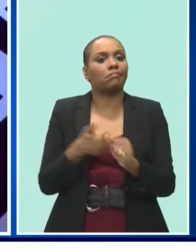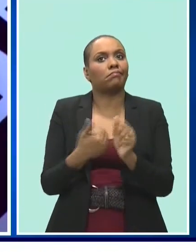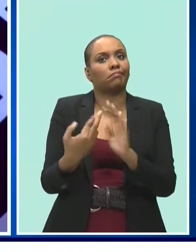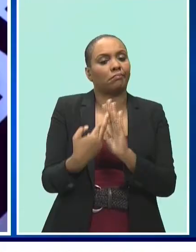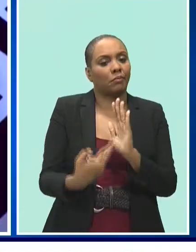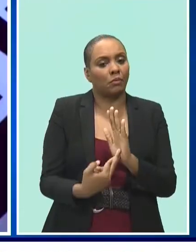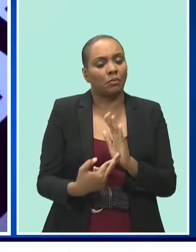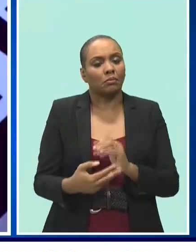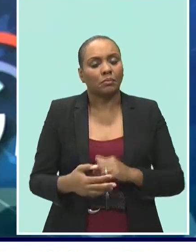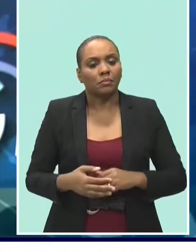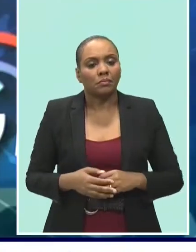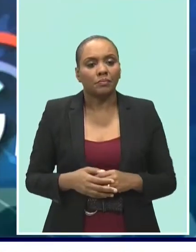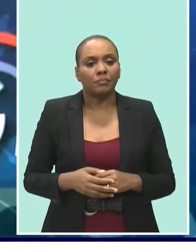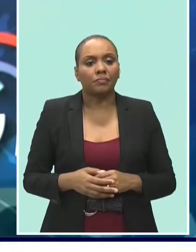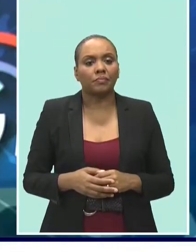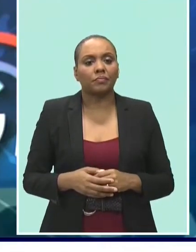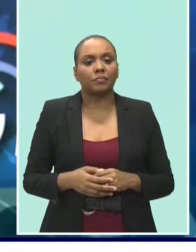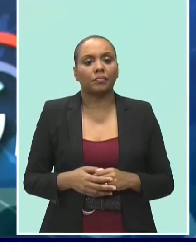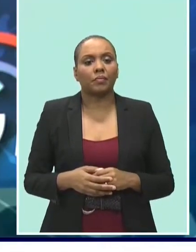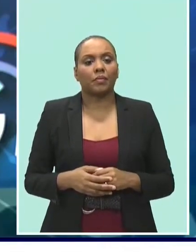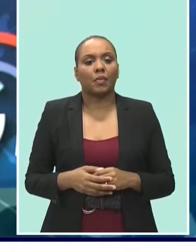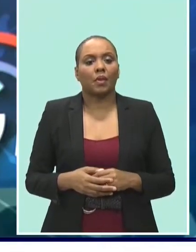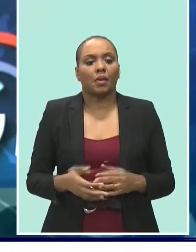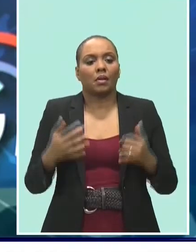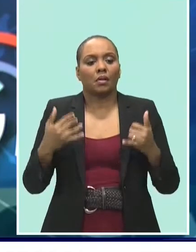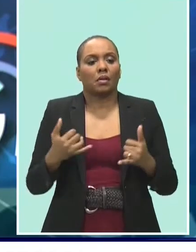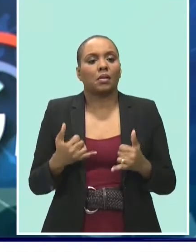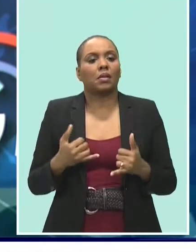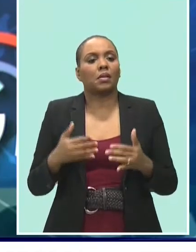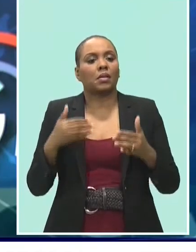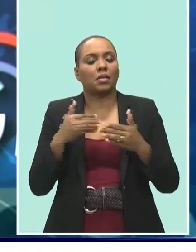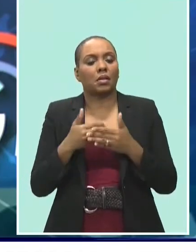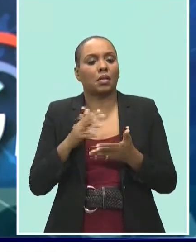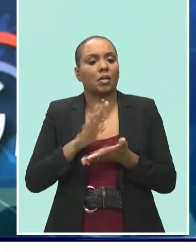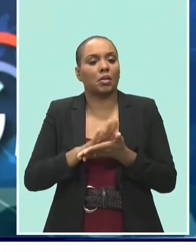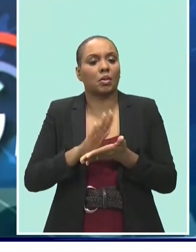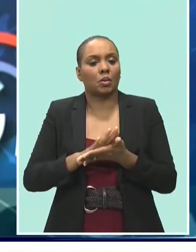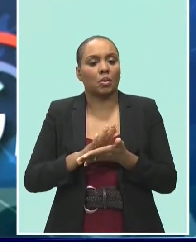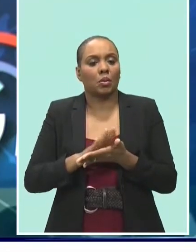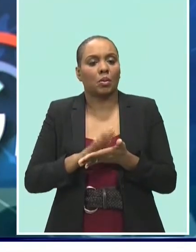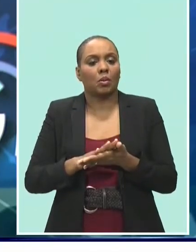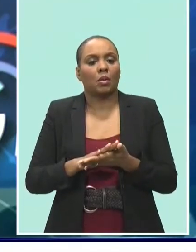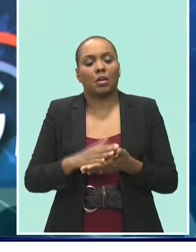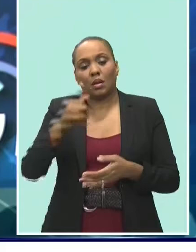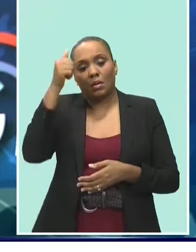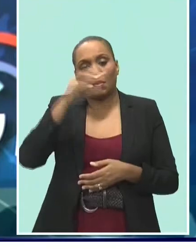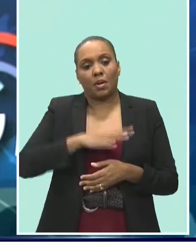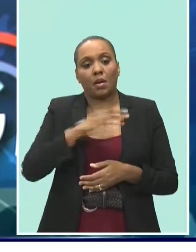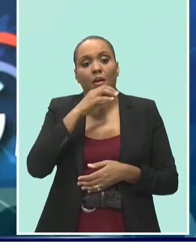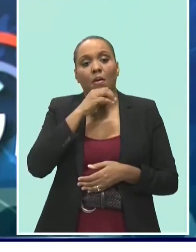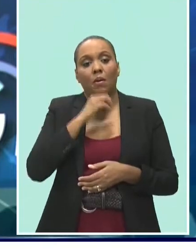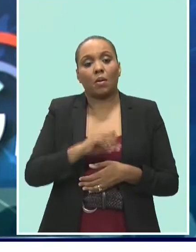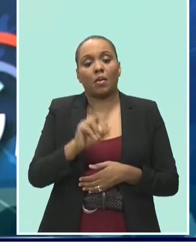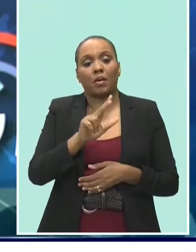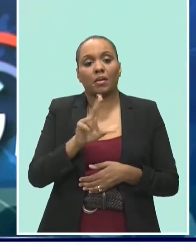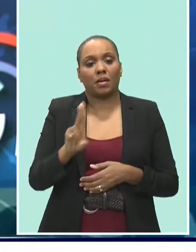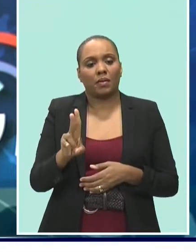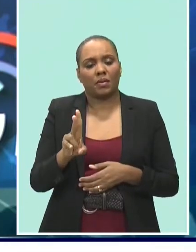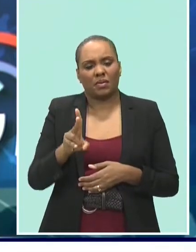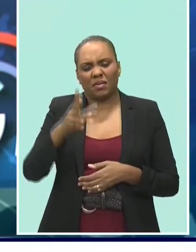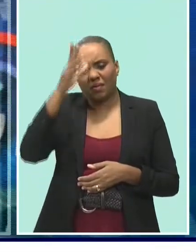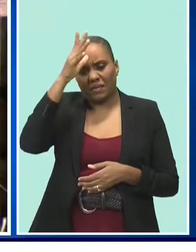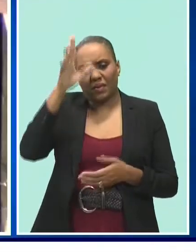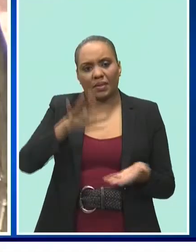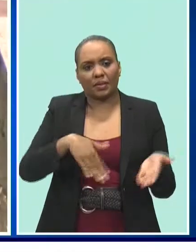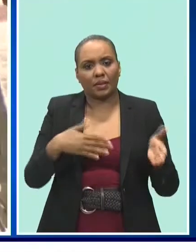public. A brazen daylight shooting near the compound of a St. James school has left a 37-year-old father dead. The